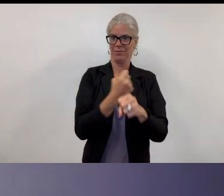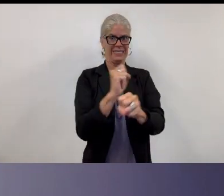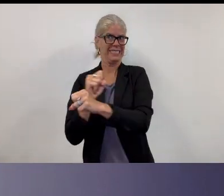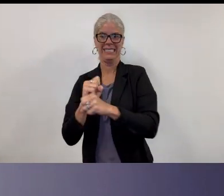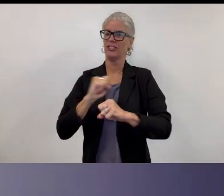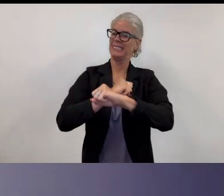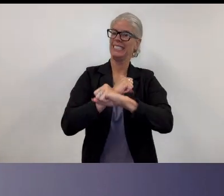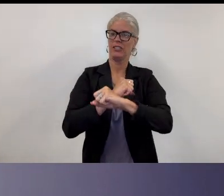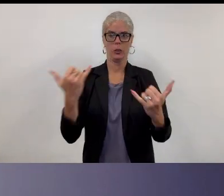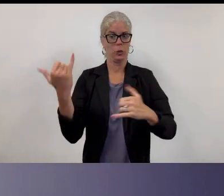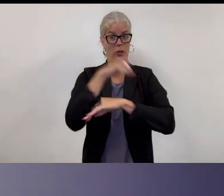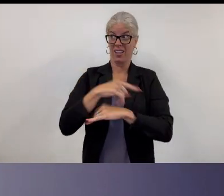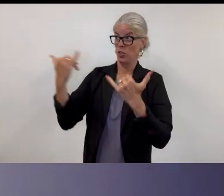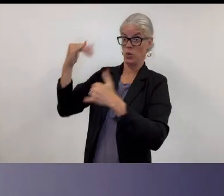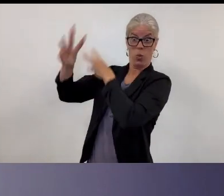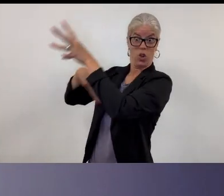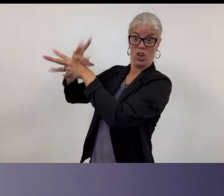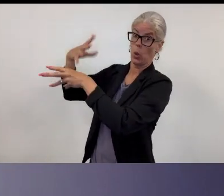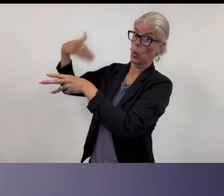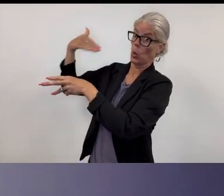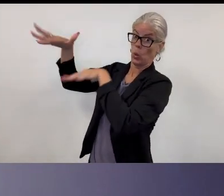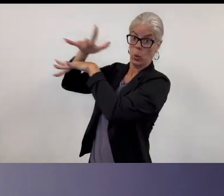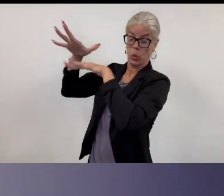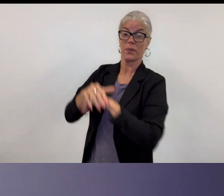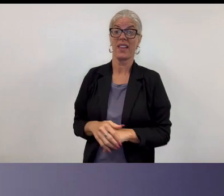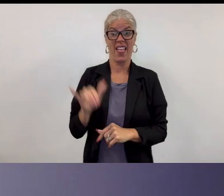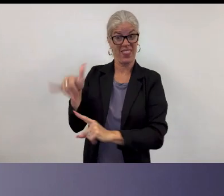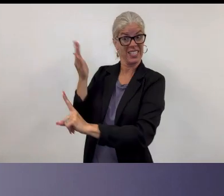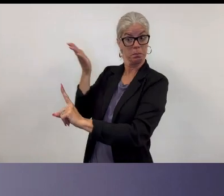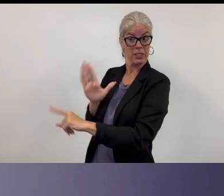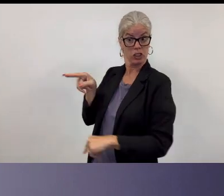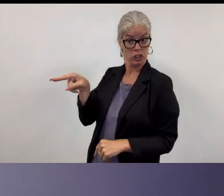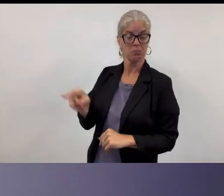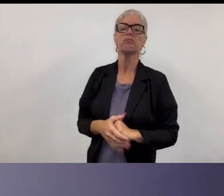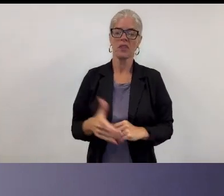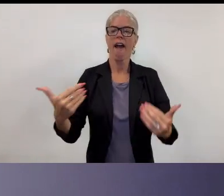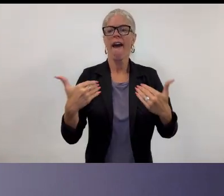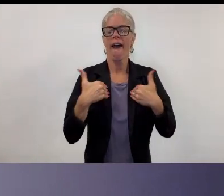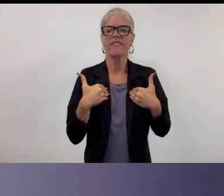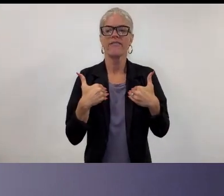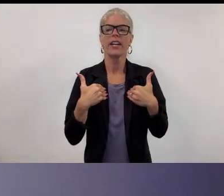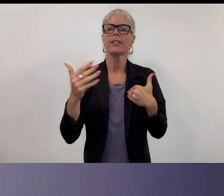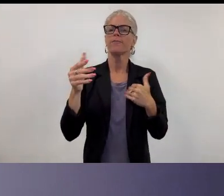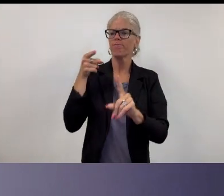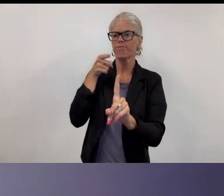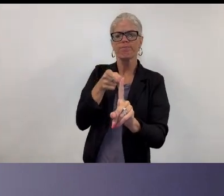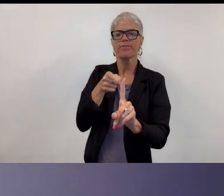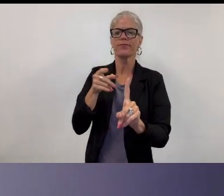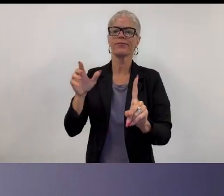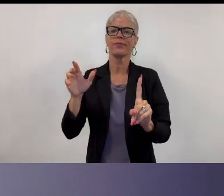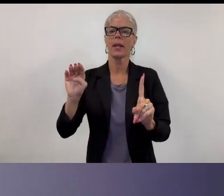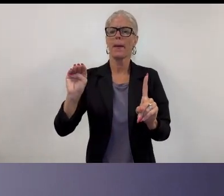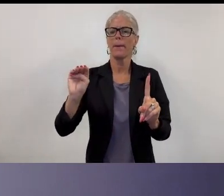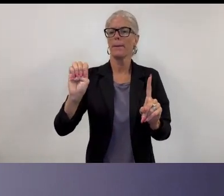there in that world. But he also has some media that he puts out